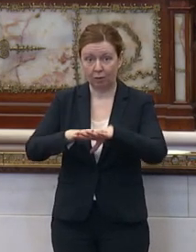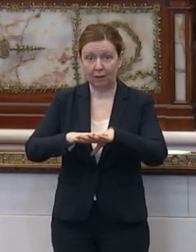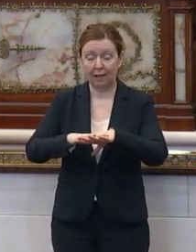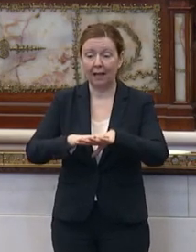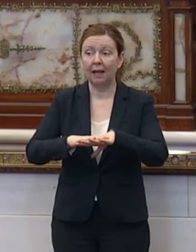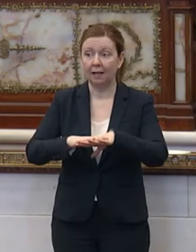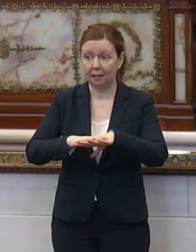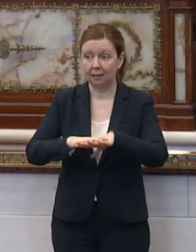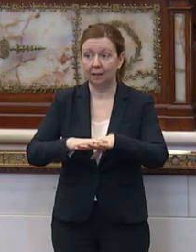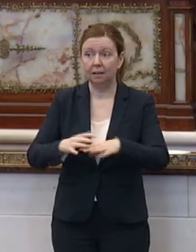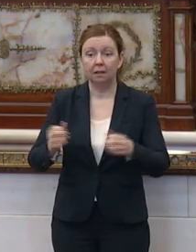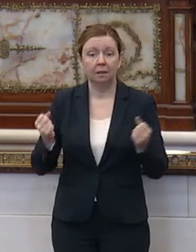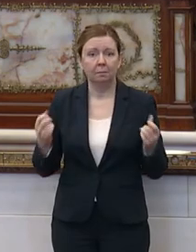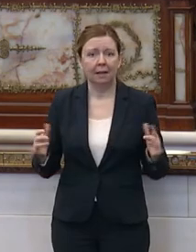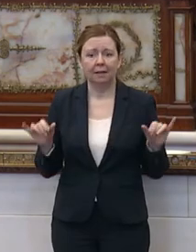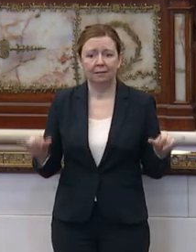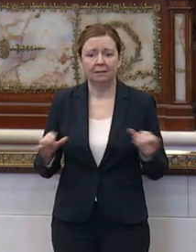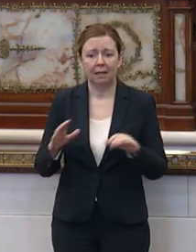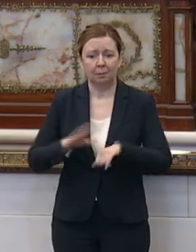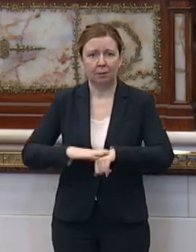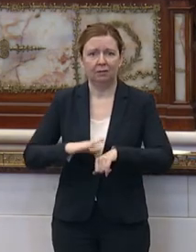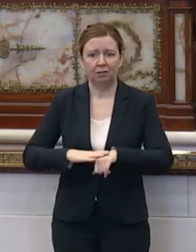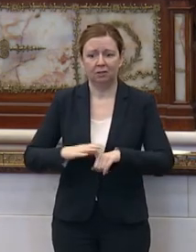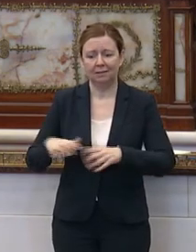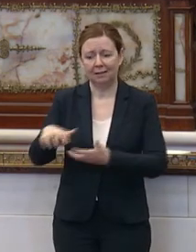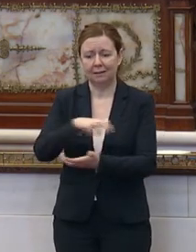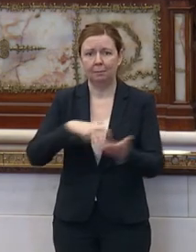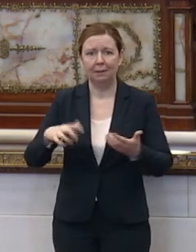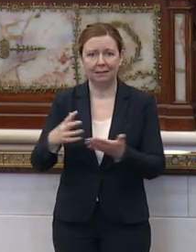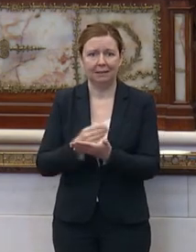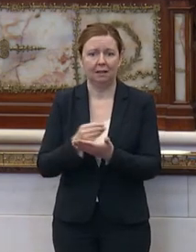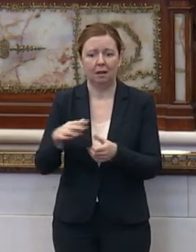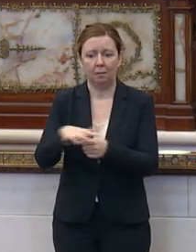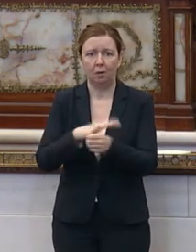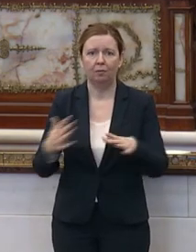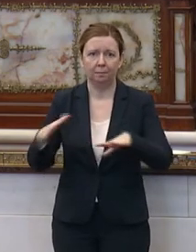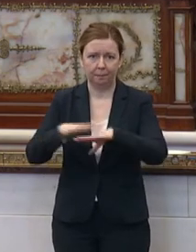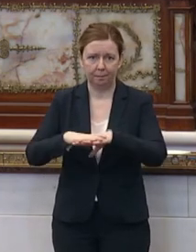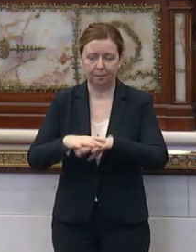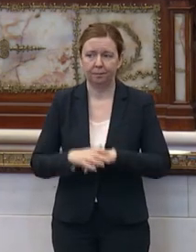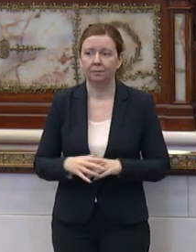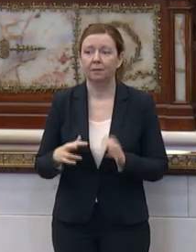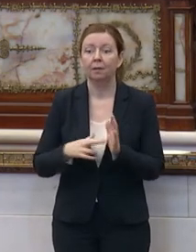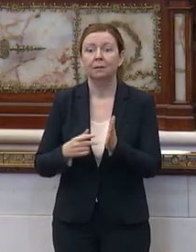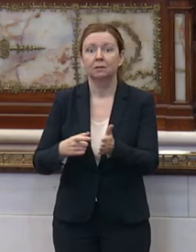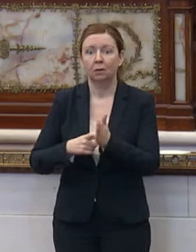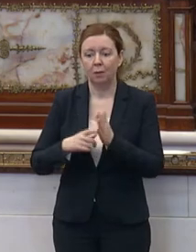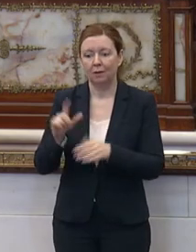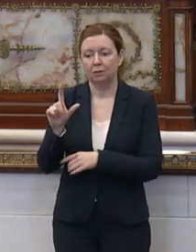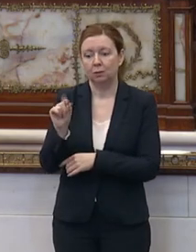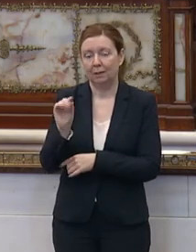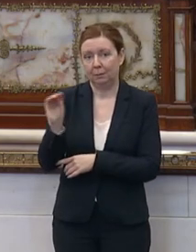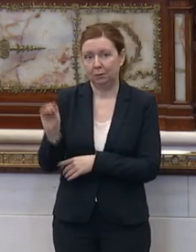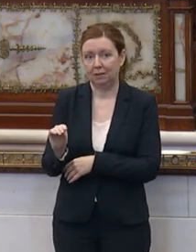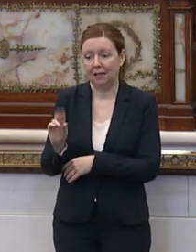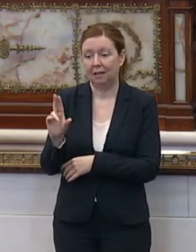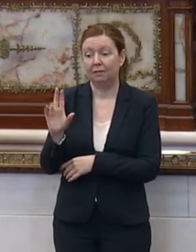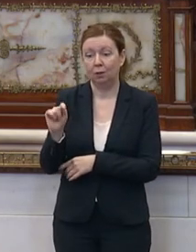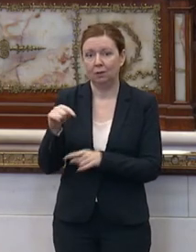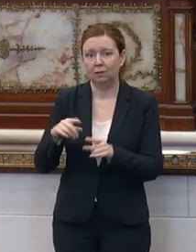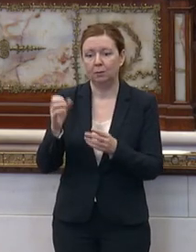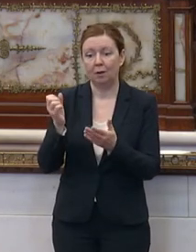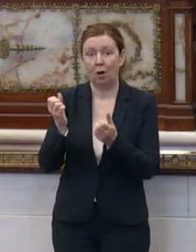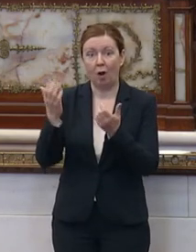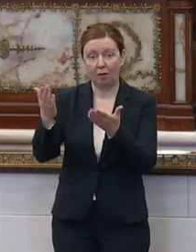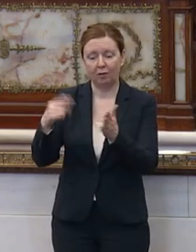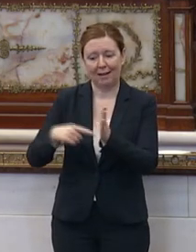be subject to many of the same provisions as the mixed-income neighborhoods overlay, which requires 20% of units to be